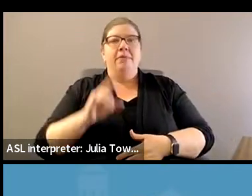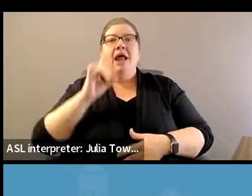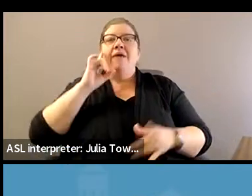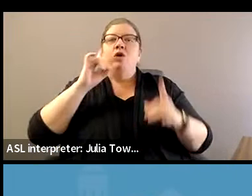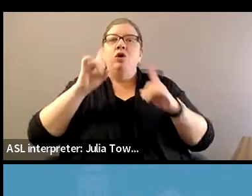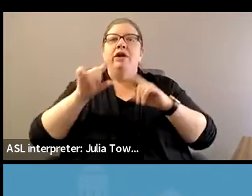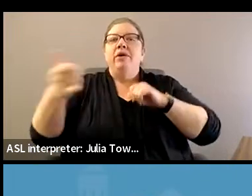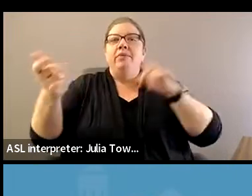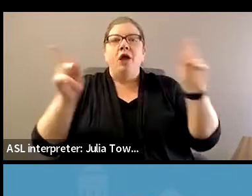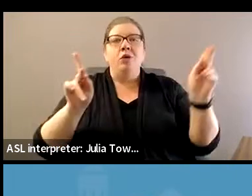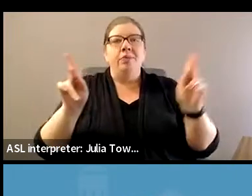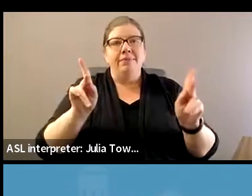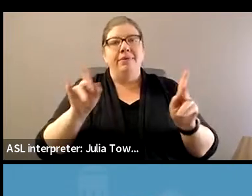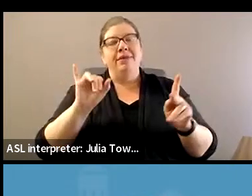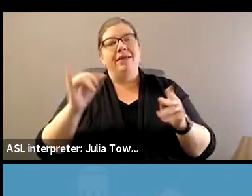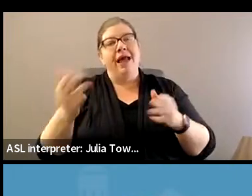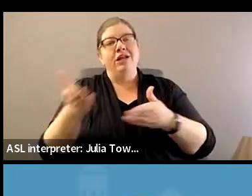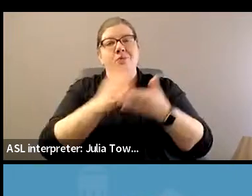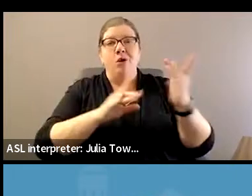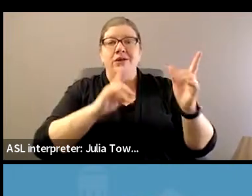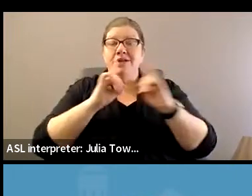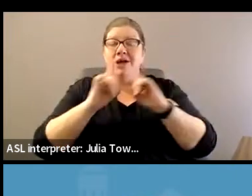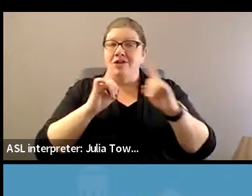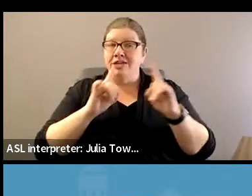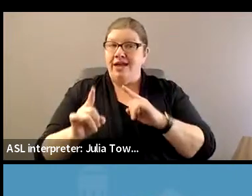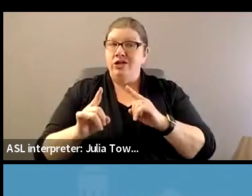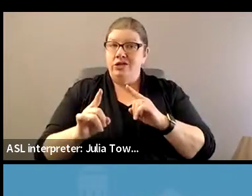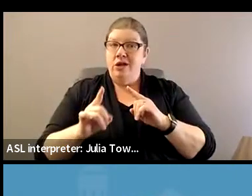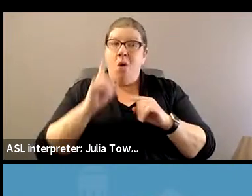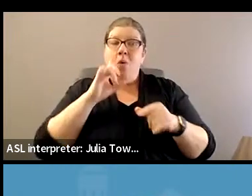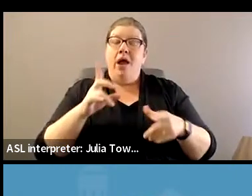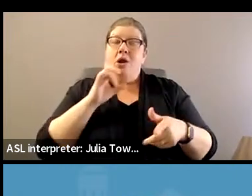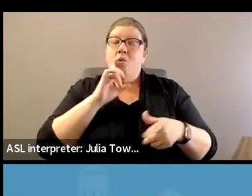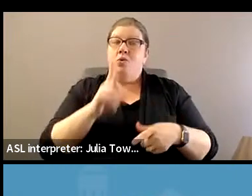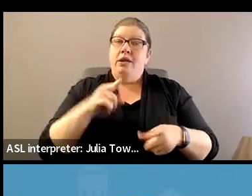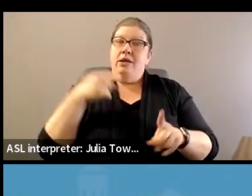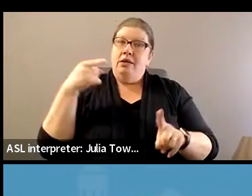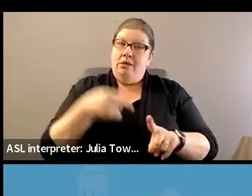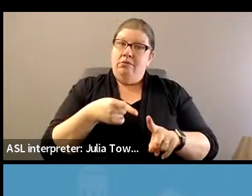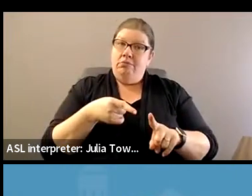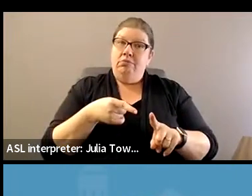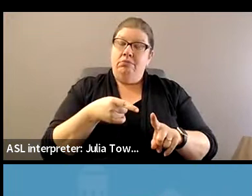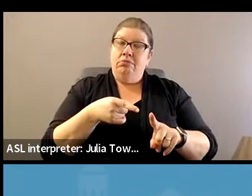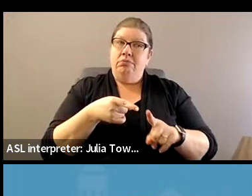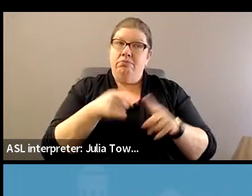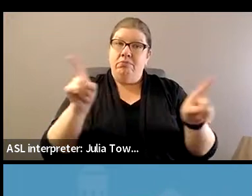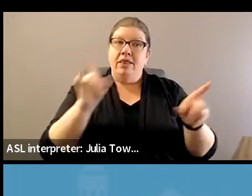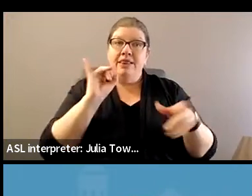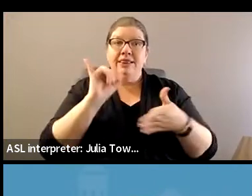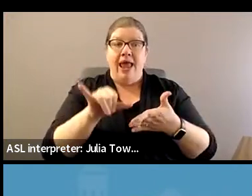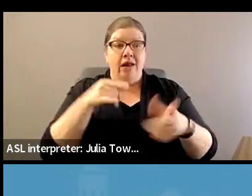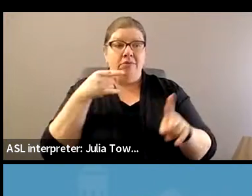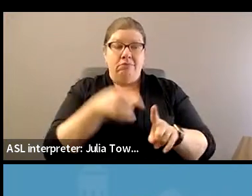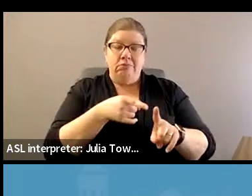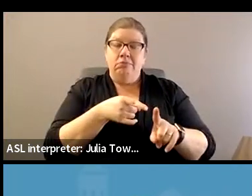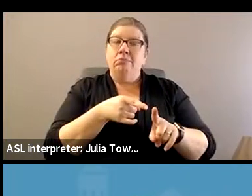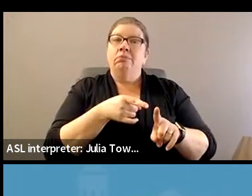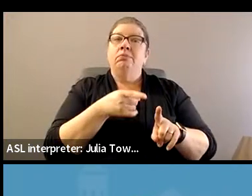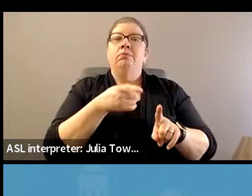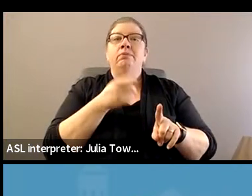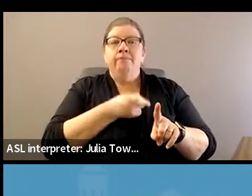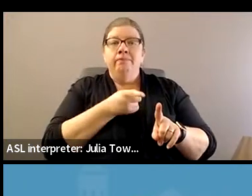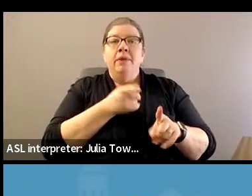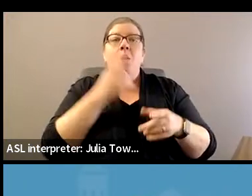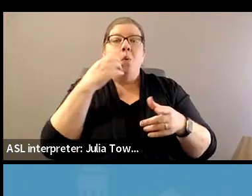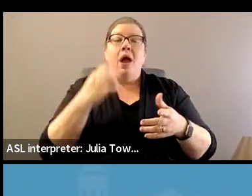other people that needs to be a part of this conversation. And I want to call that out because when we start talking about